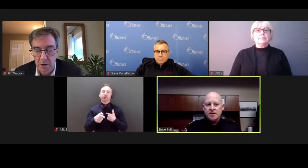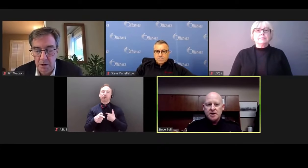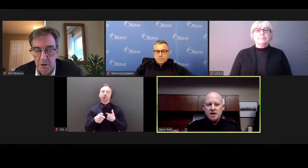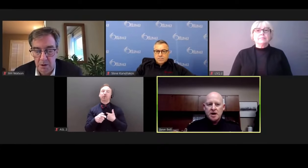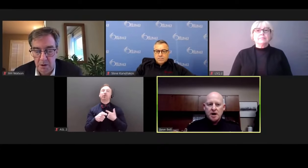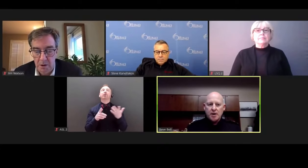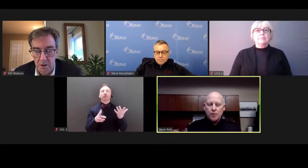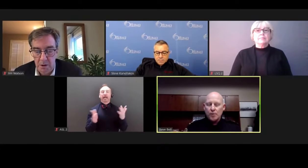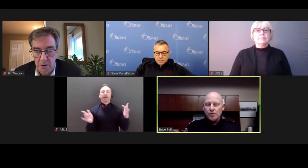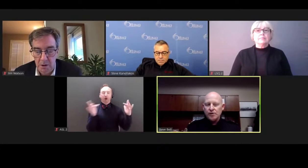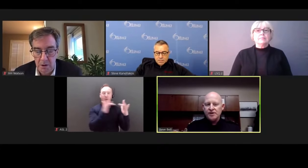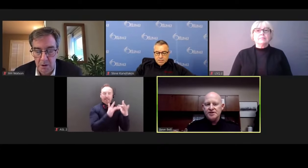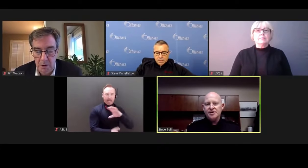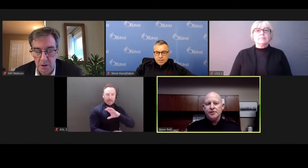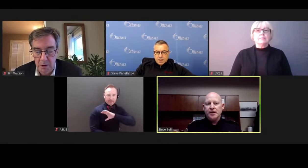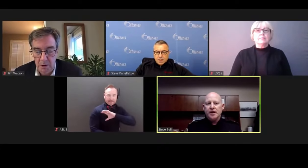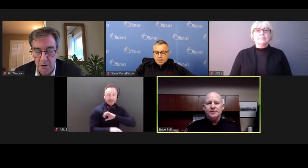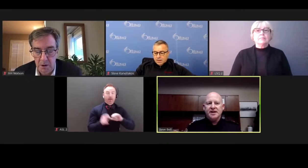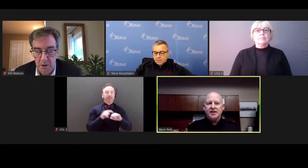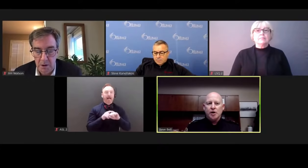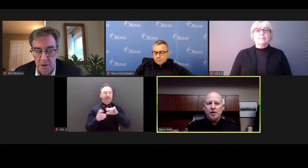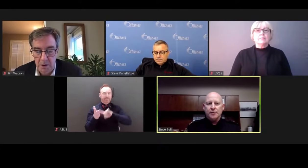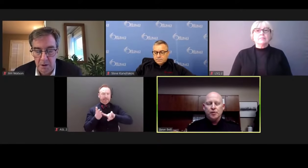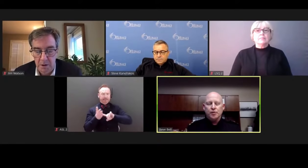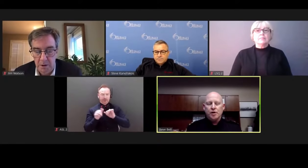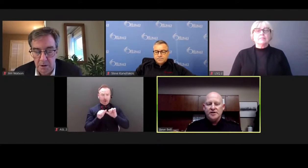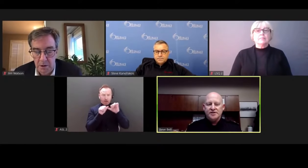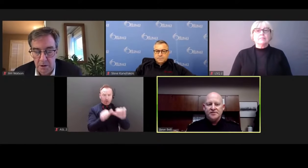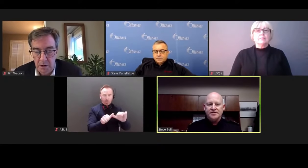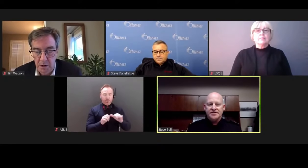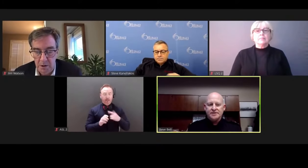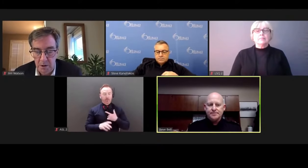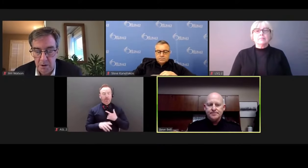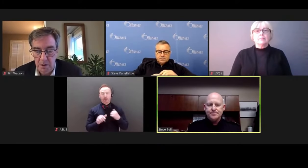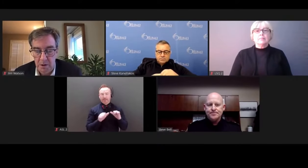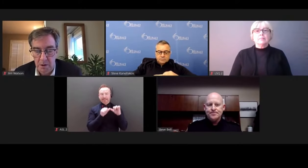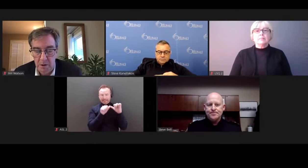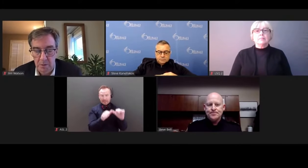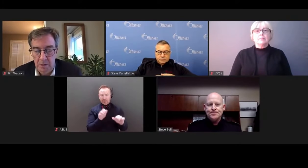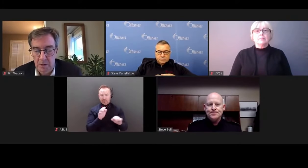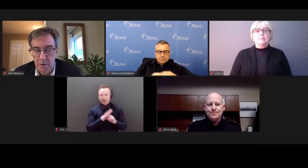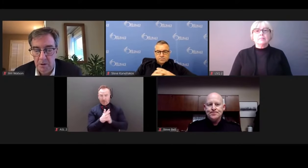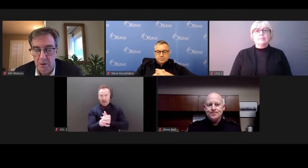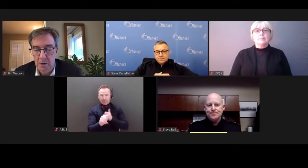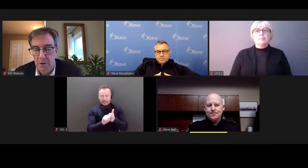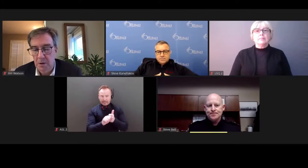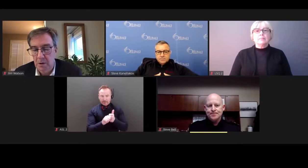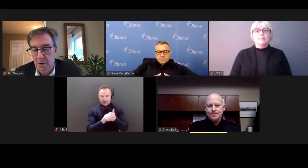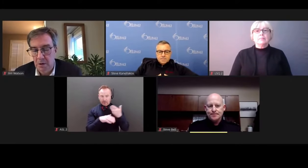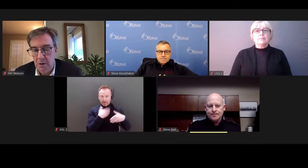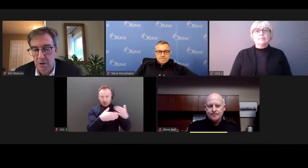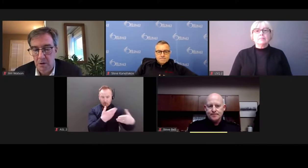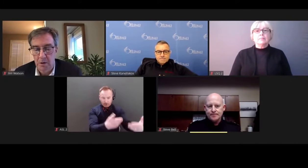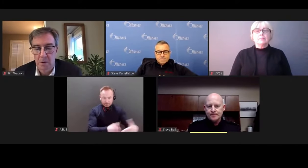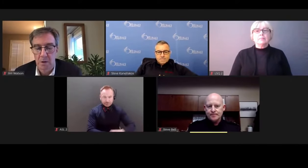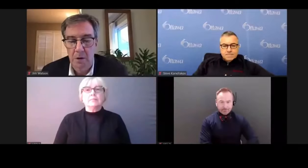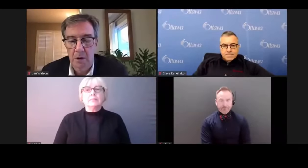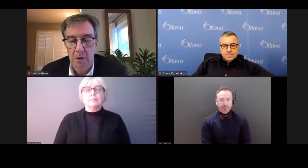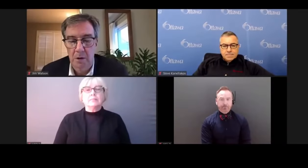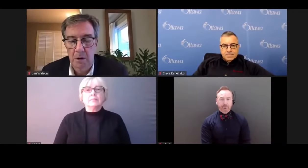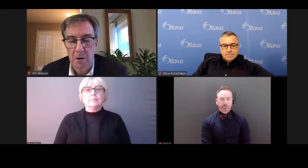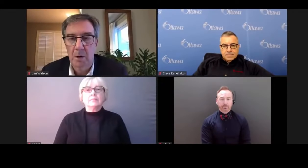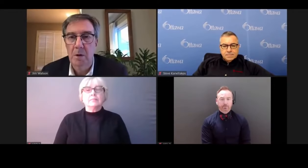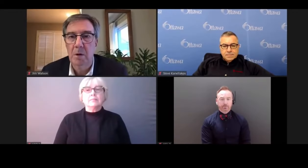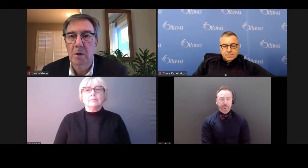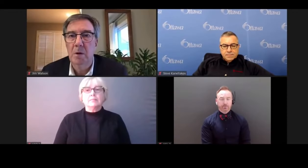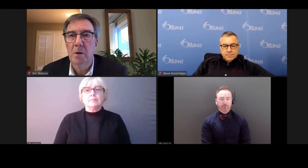investigation, and we will continue to update on the progress of it. And Milene, just so you